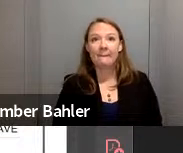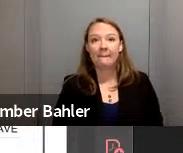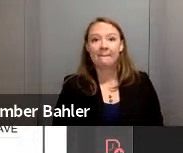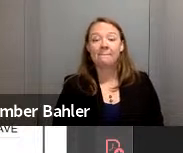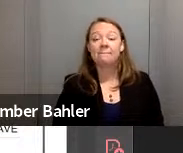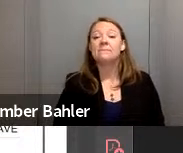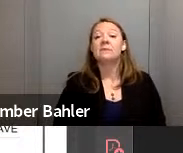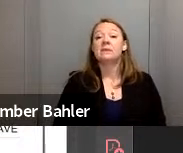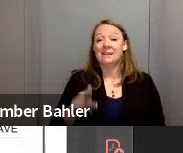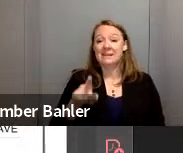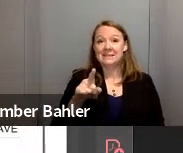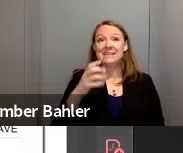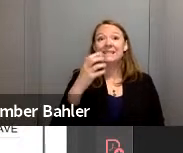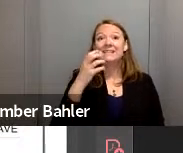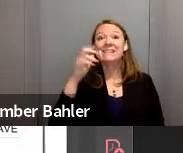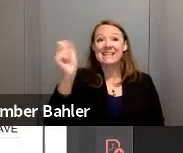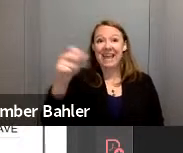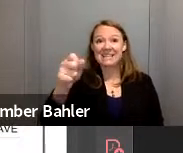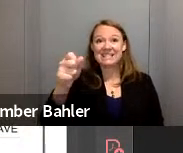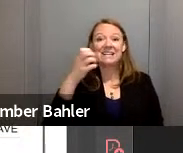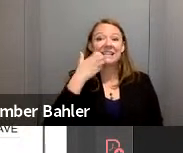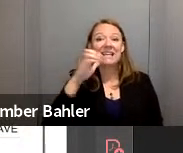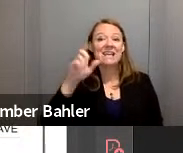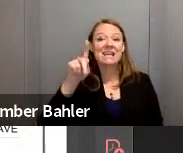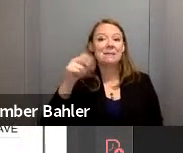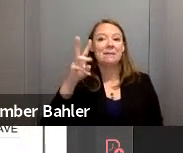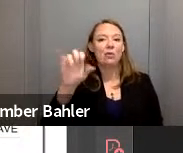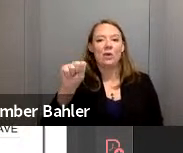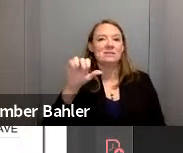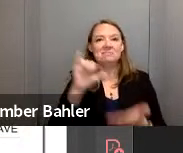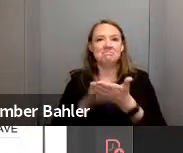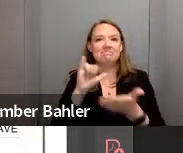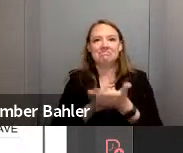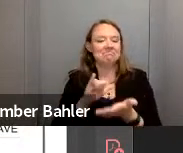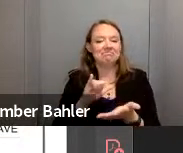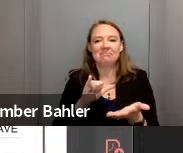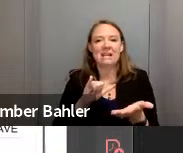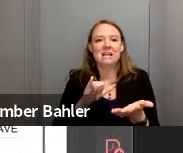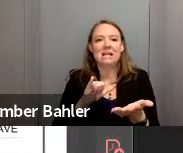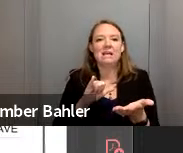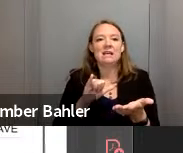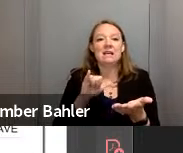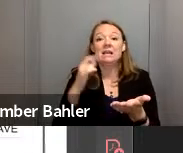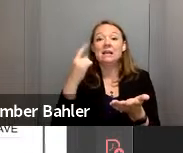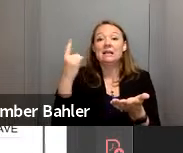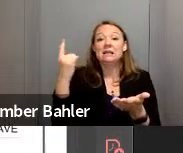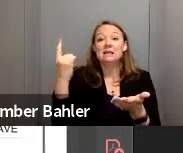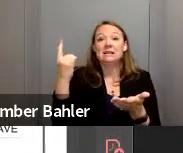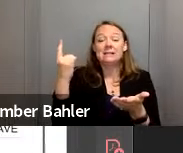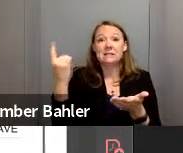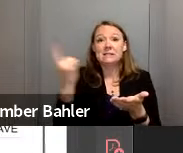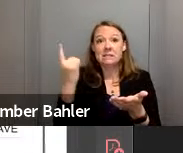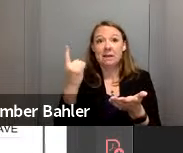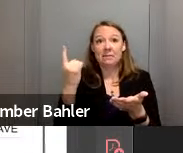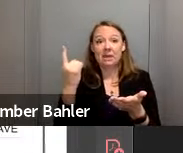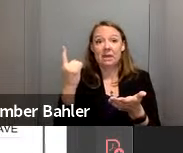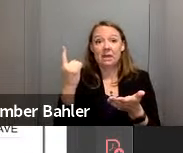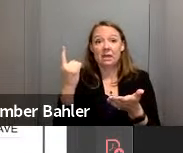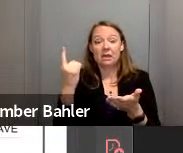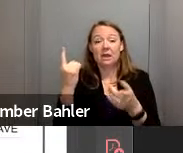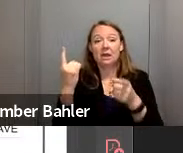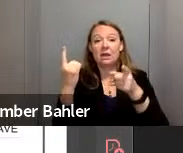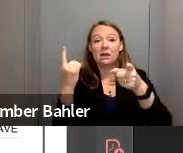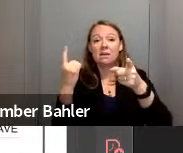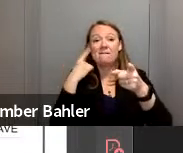Yeah, the heated pathways are not a possibility. Something like that for a station like this would take